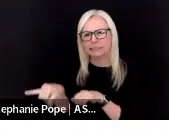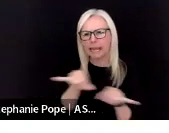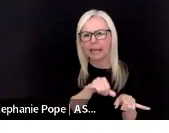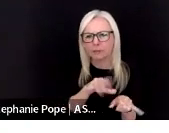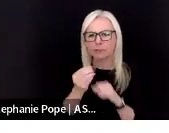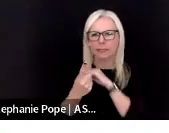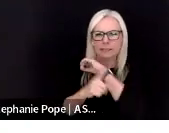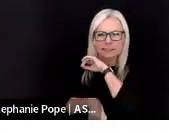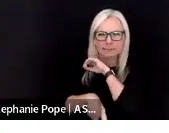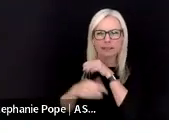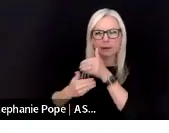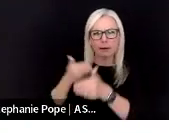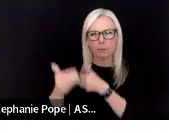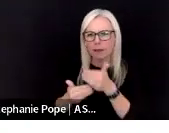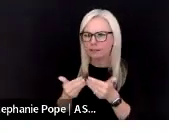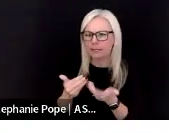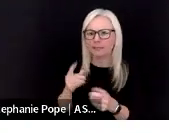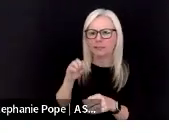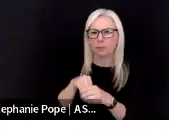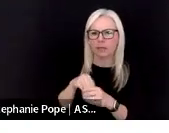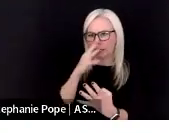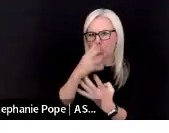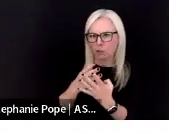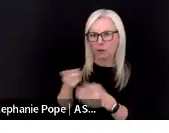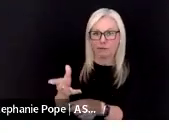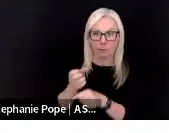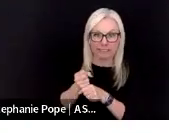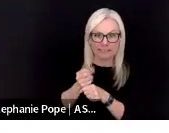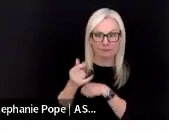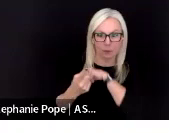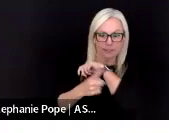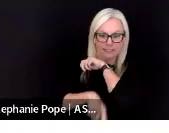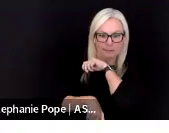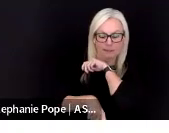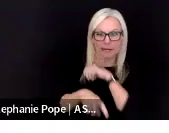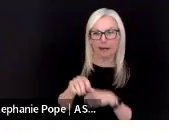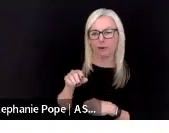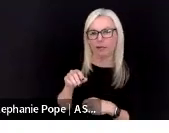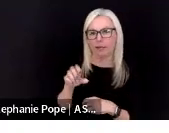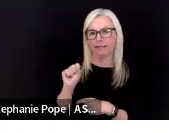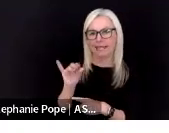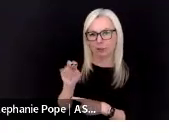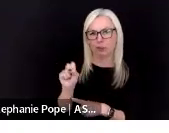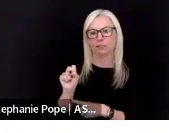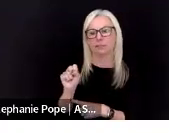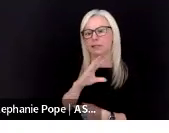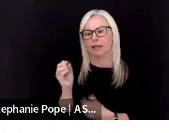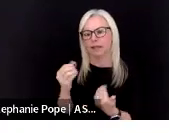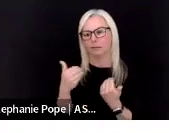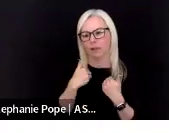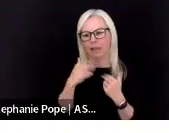disciplinary processes for when incarcerated individuals receive disciplinary sanctions. And we are out visiting prisons. We have staff out this